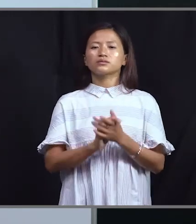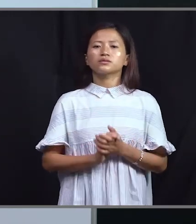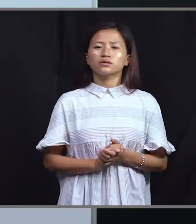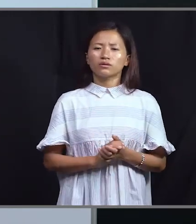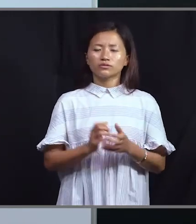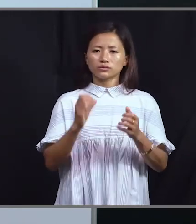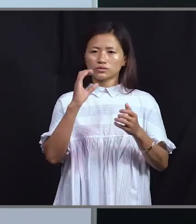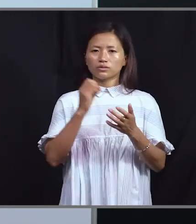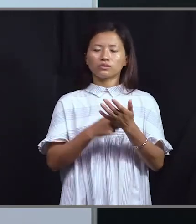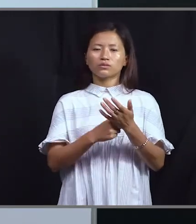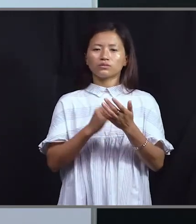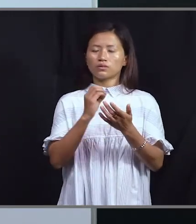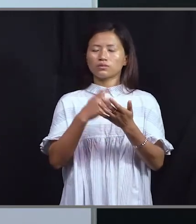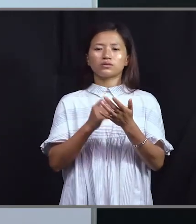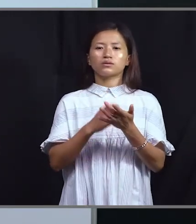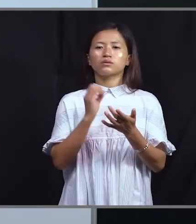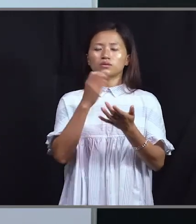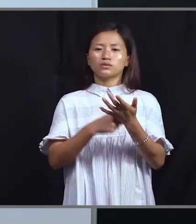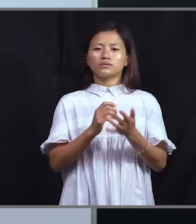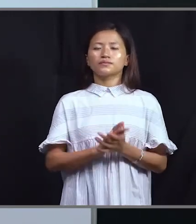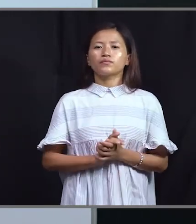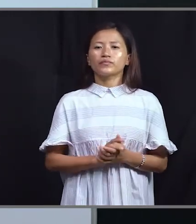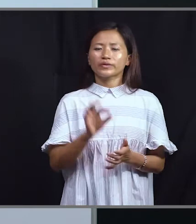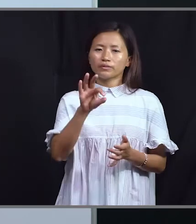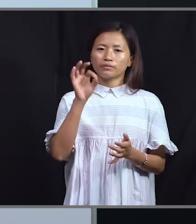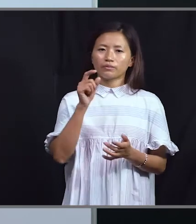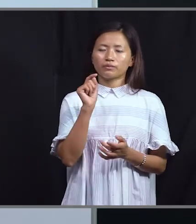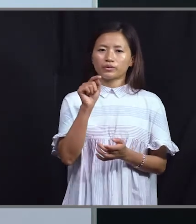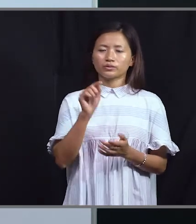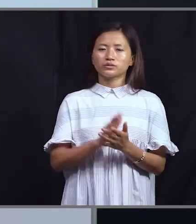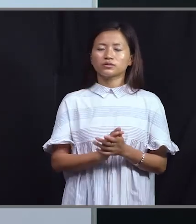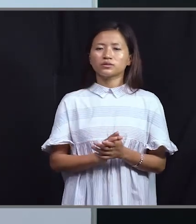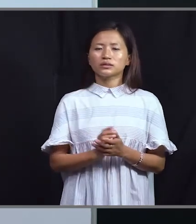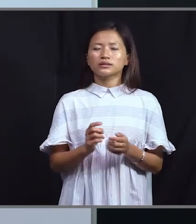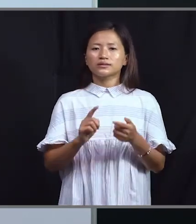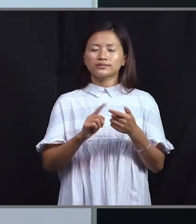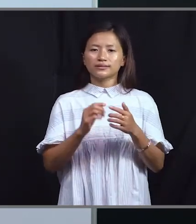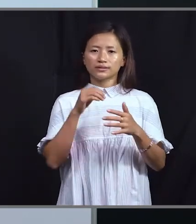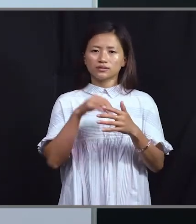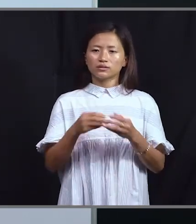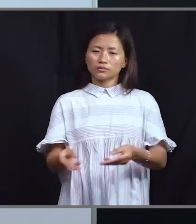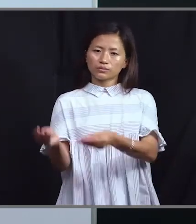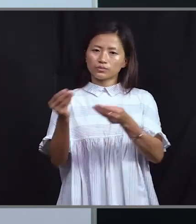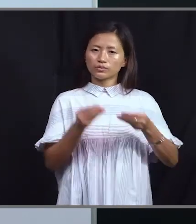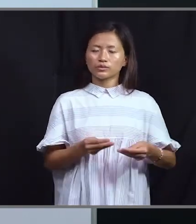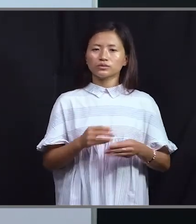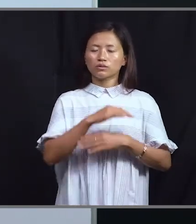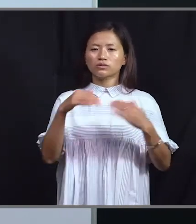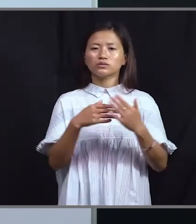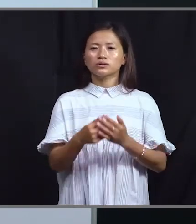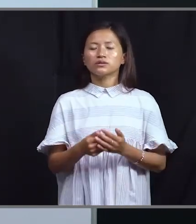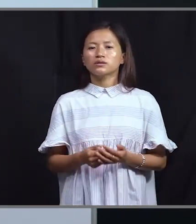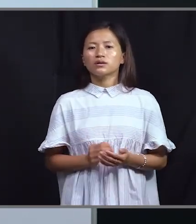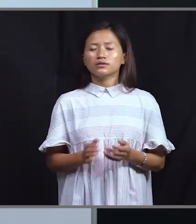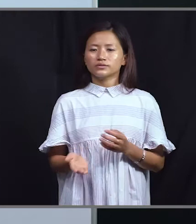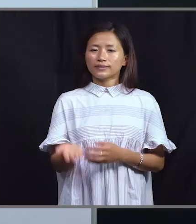of coordination. Let us see the some points. It integrates group effort. Yes or no? That means it brings all the